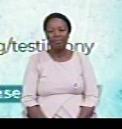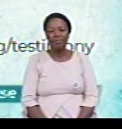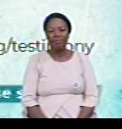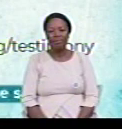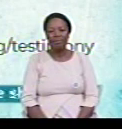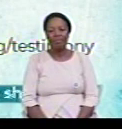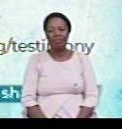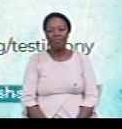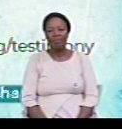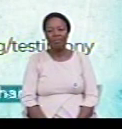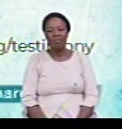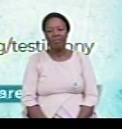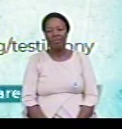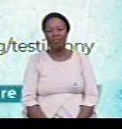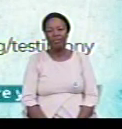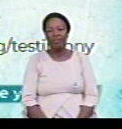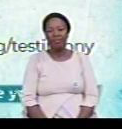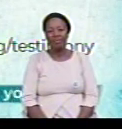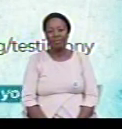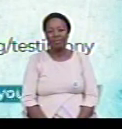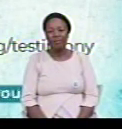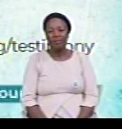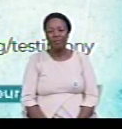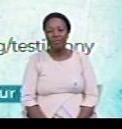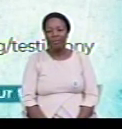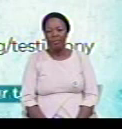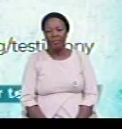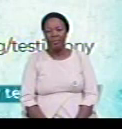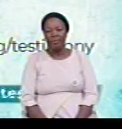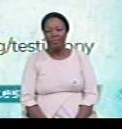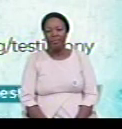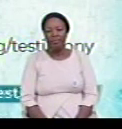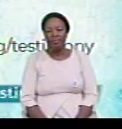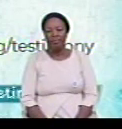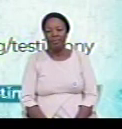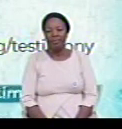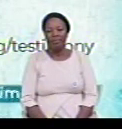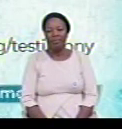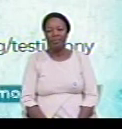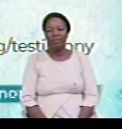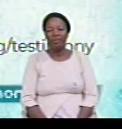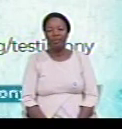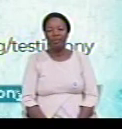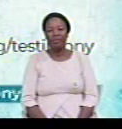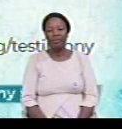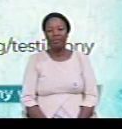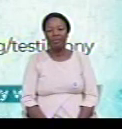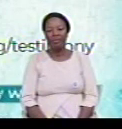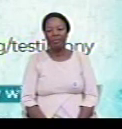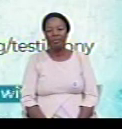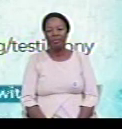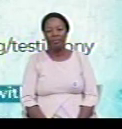Faith in God never fails. Just check, check.